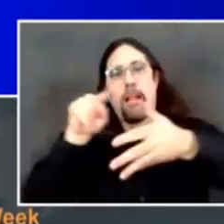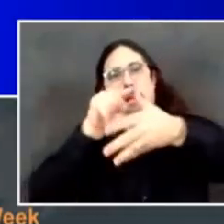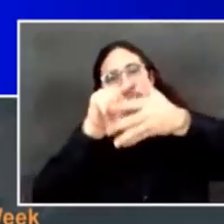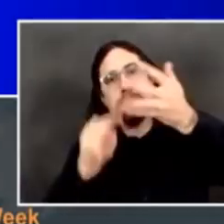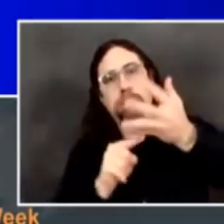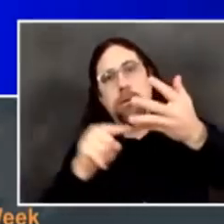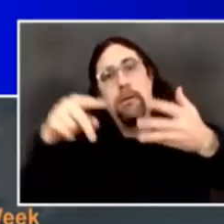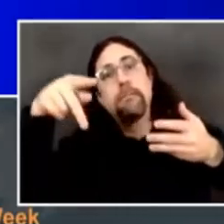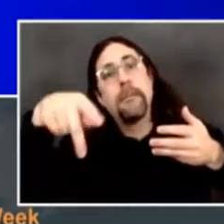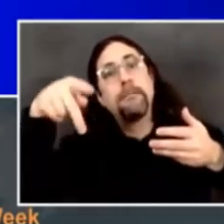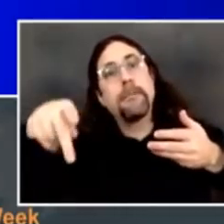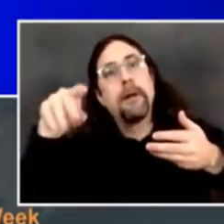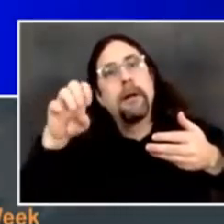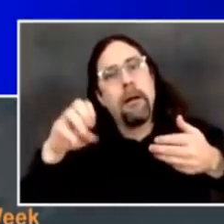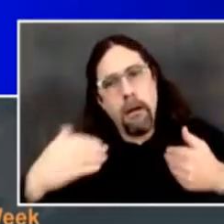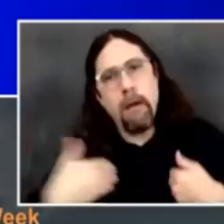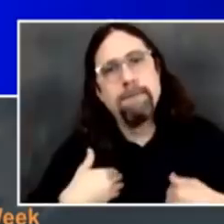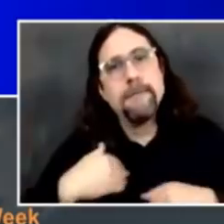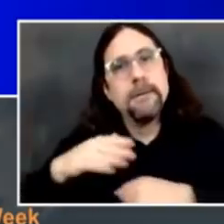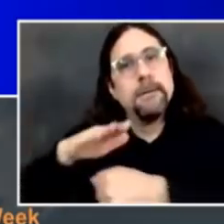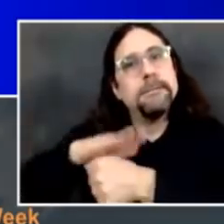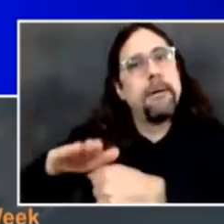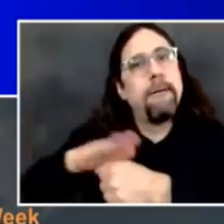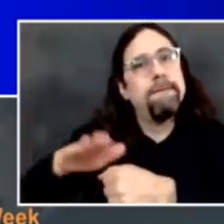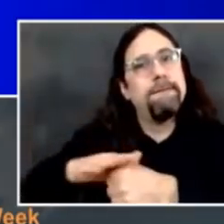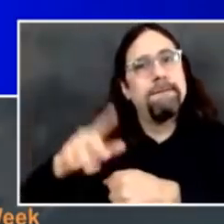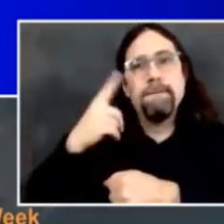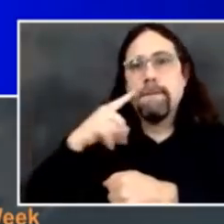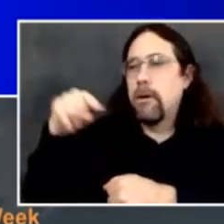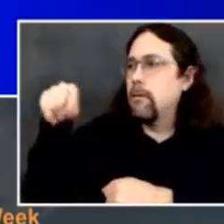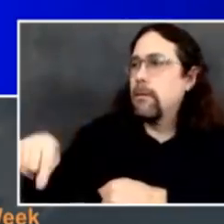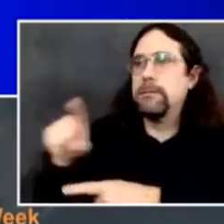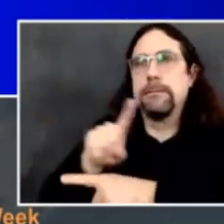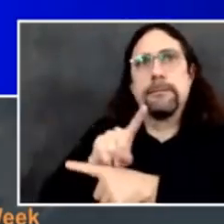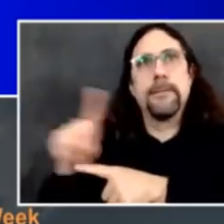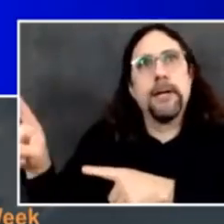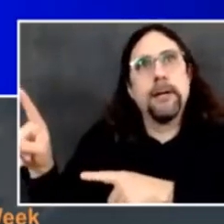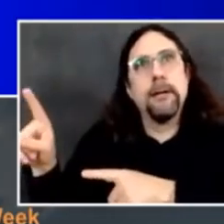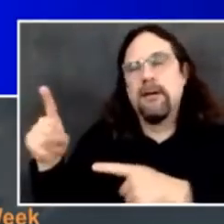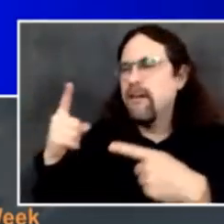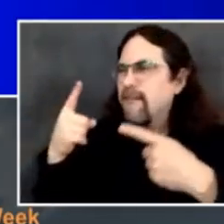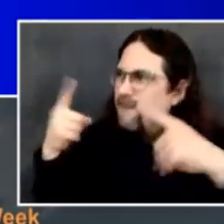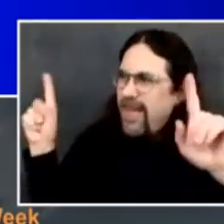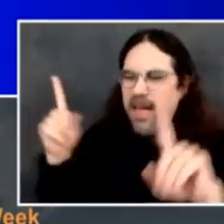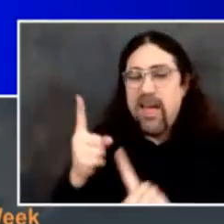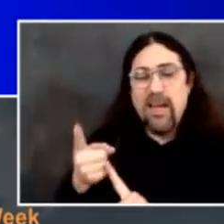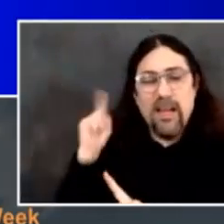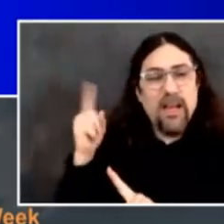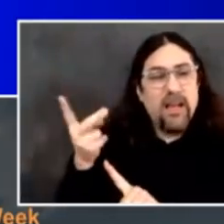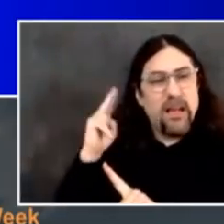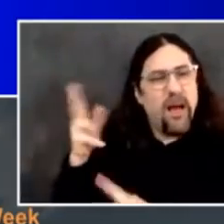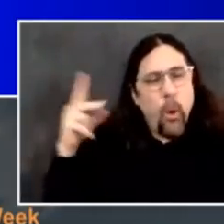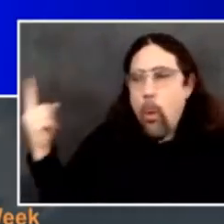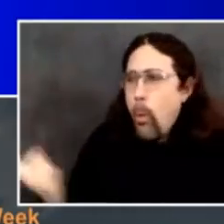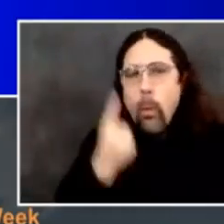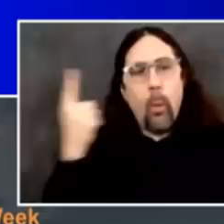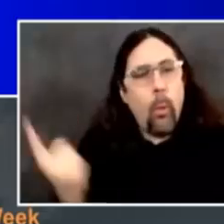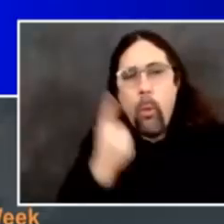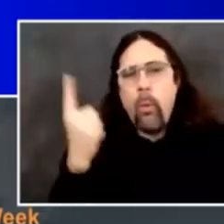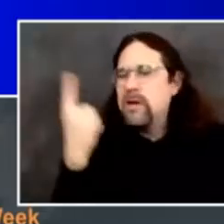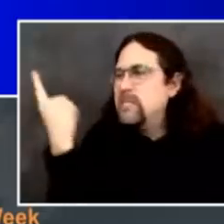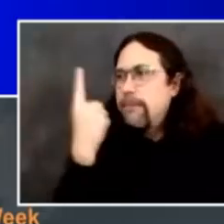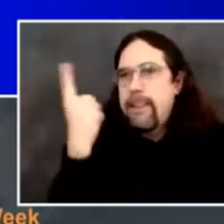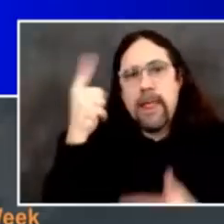like this. We have a little breathing room. We can finally ensure for the whole week ahead that